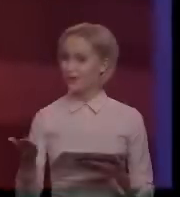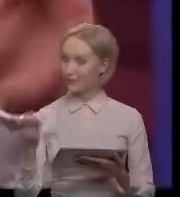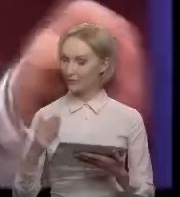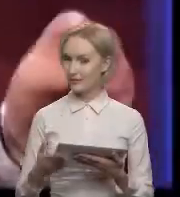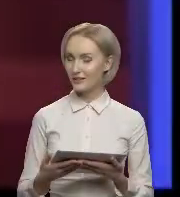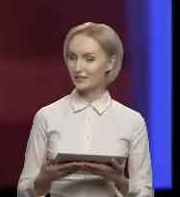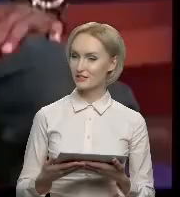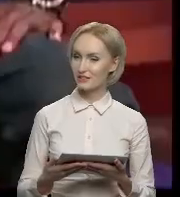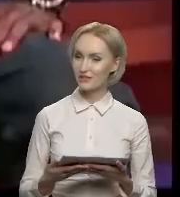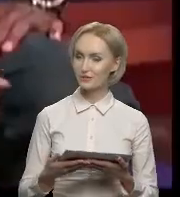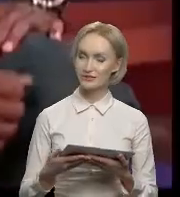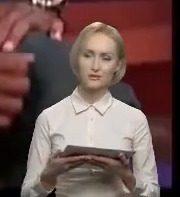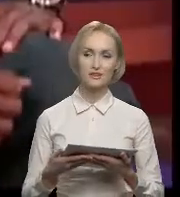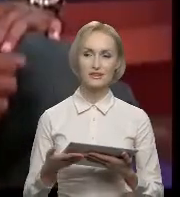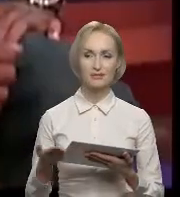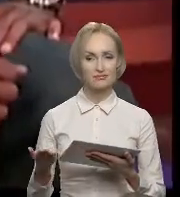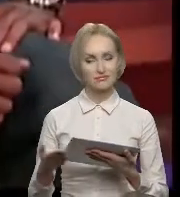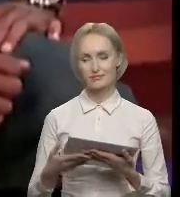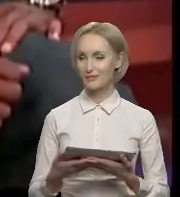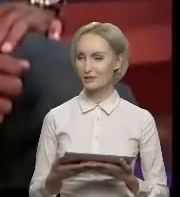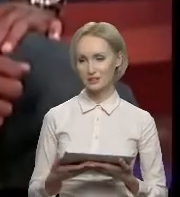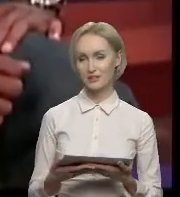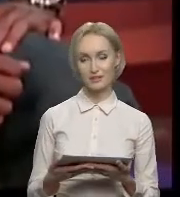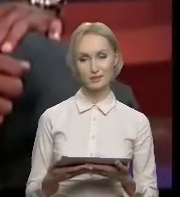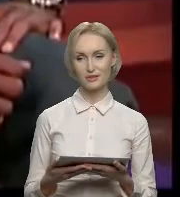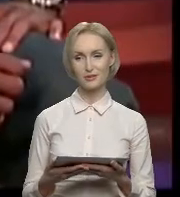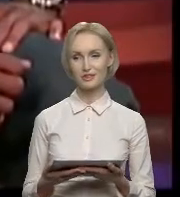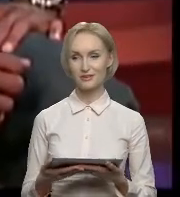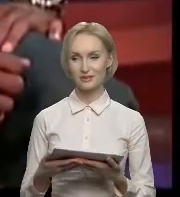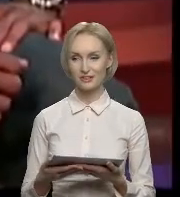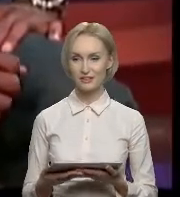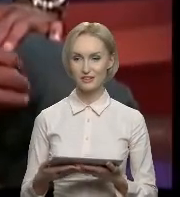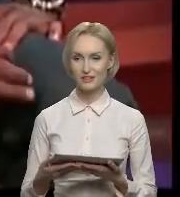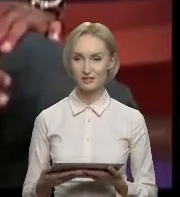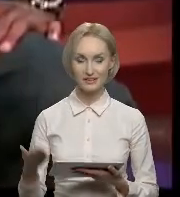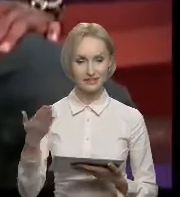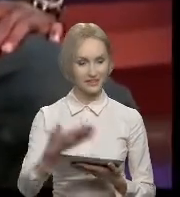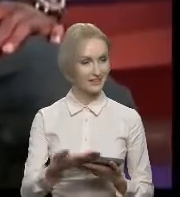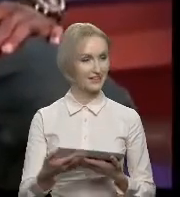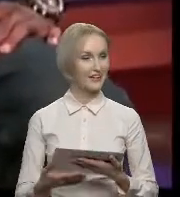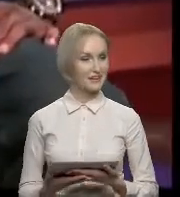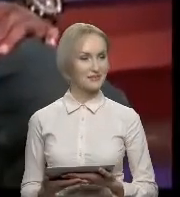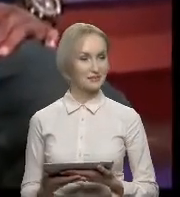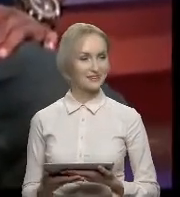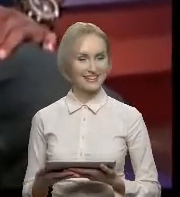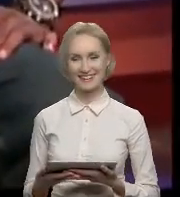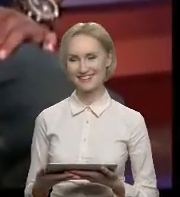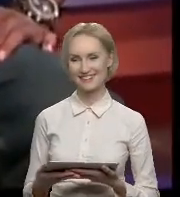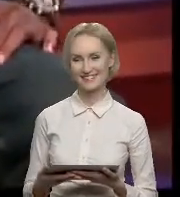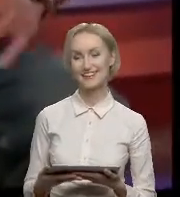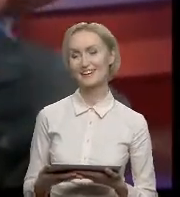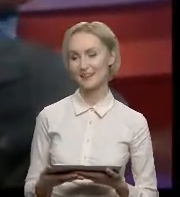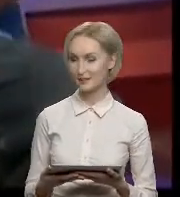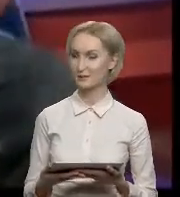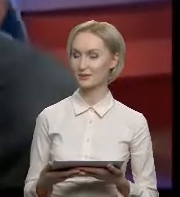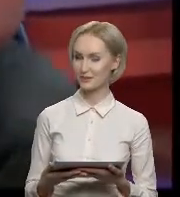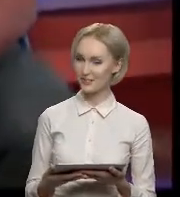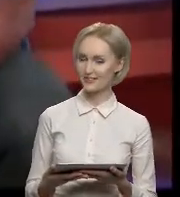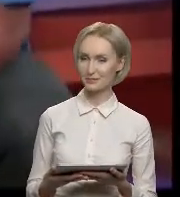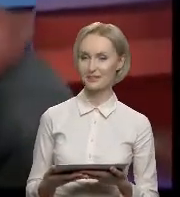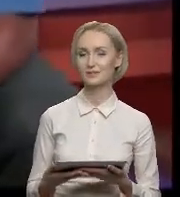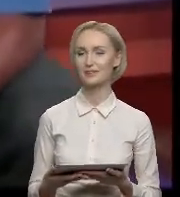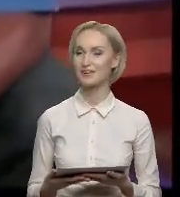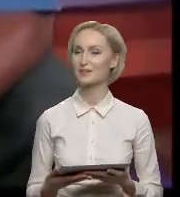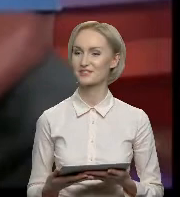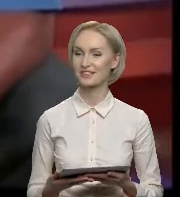gonna deal with it no more. I understand that. If the baby, if you are the baby daddy, does that change anything? Going on, I'm not gonna deal with it no more. Bill, it really can't change